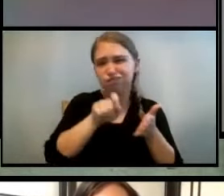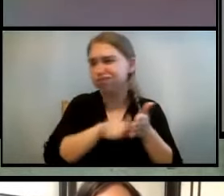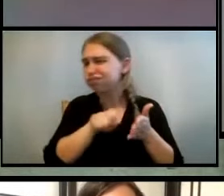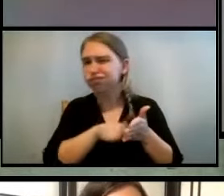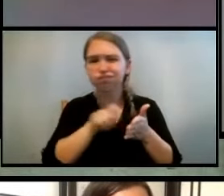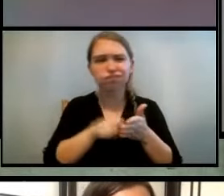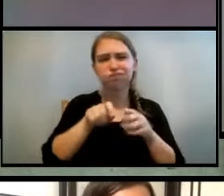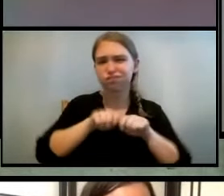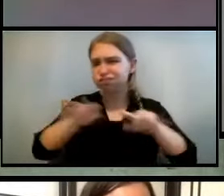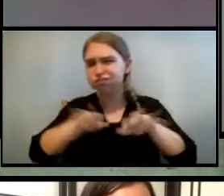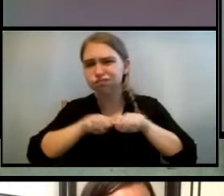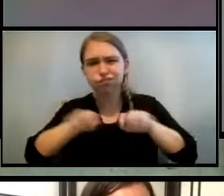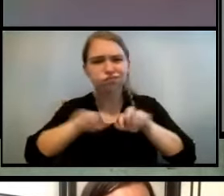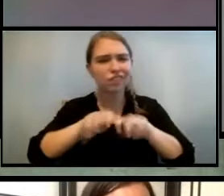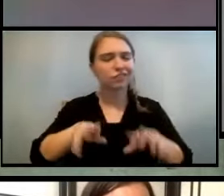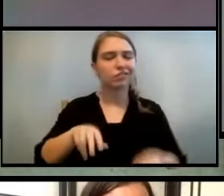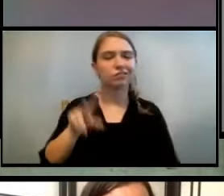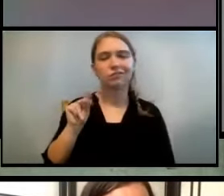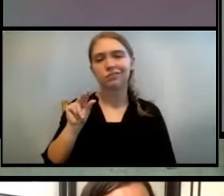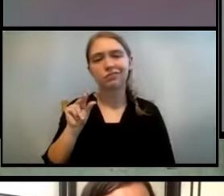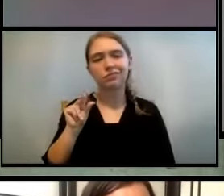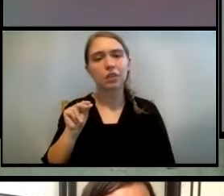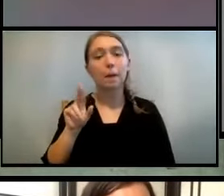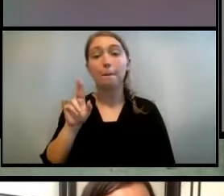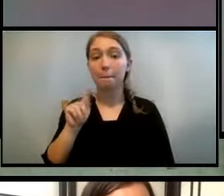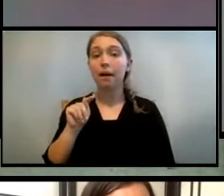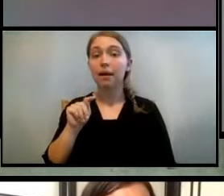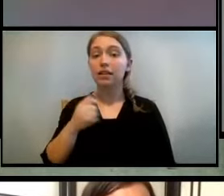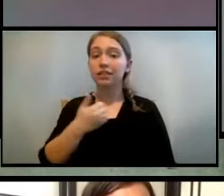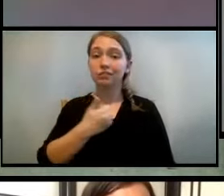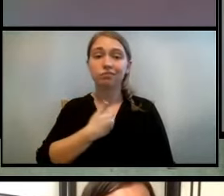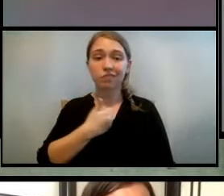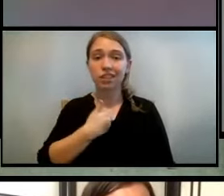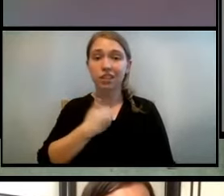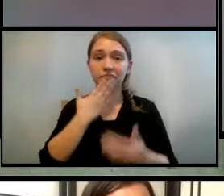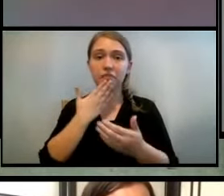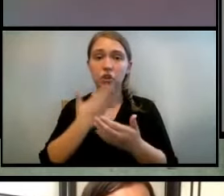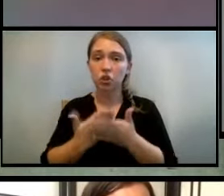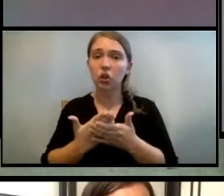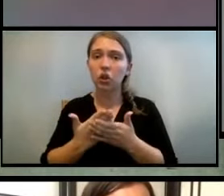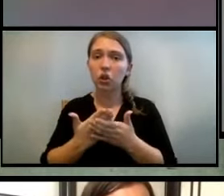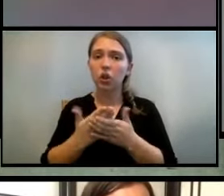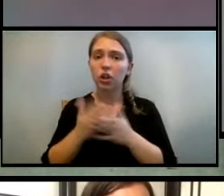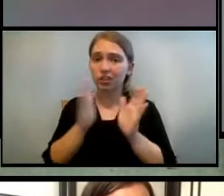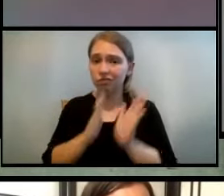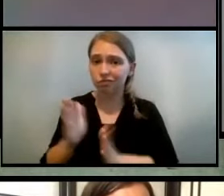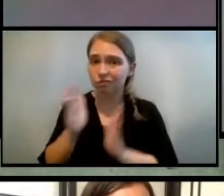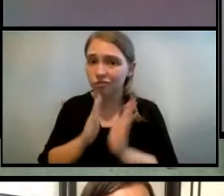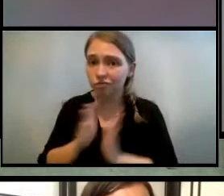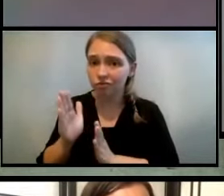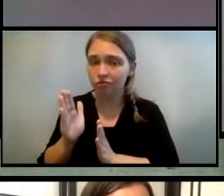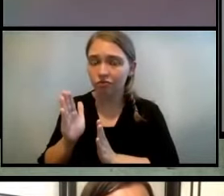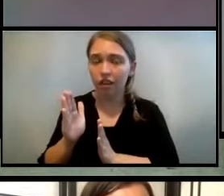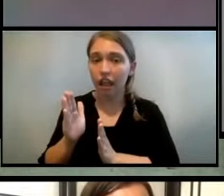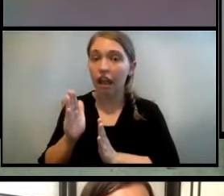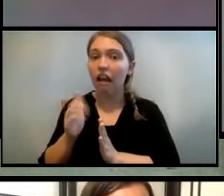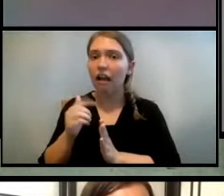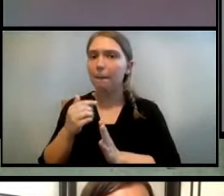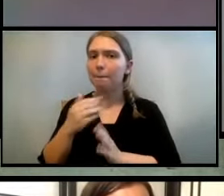But I do a good job of compartmentalizing, and that is that I sort of keep to a really regular